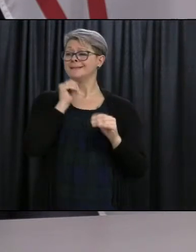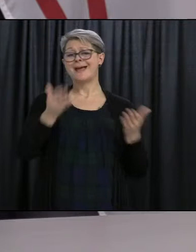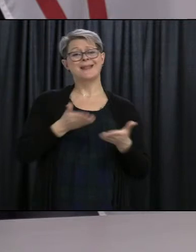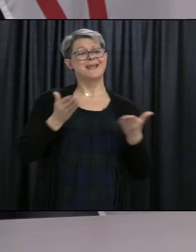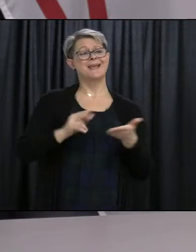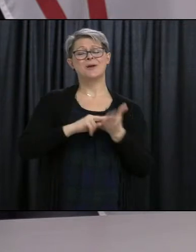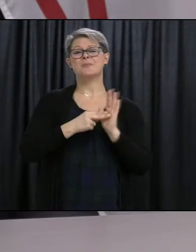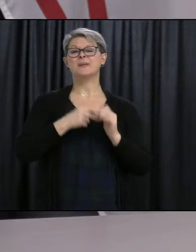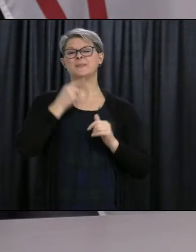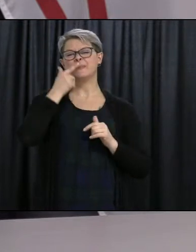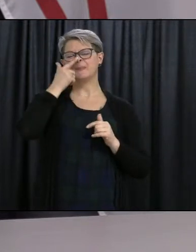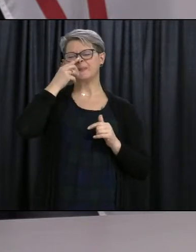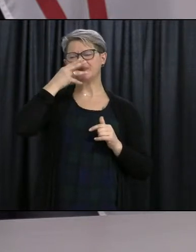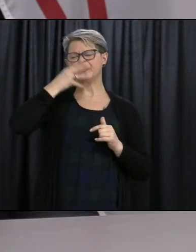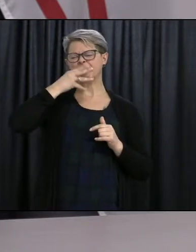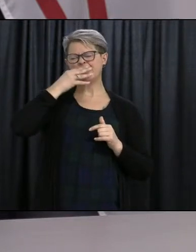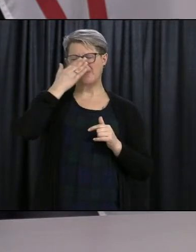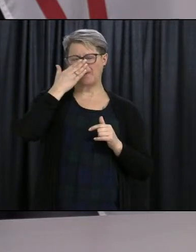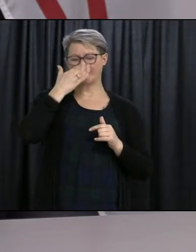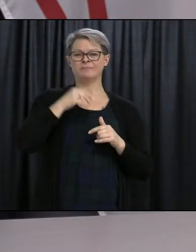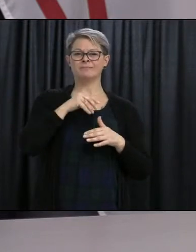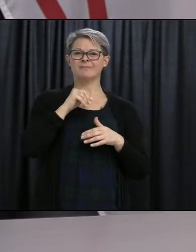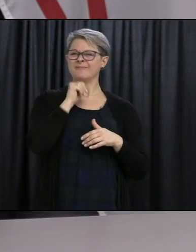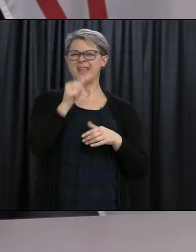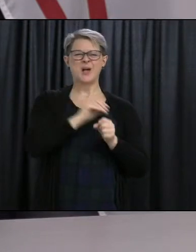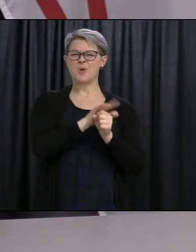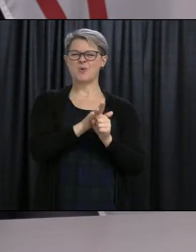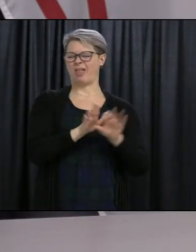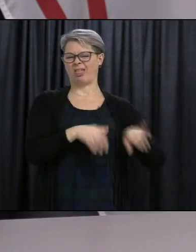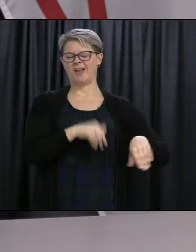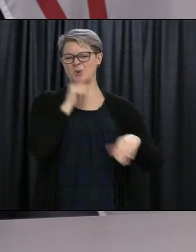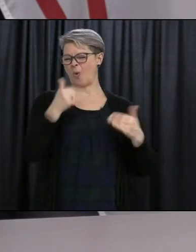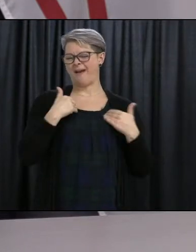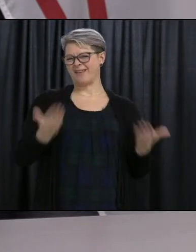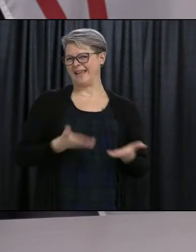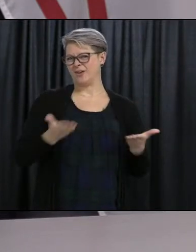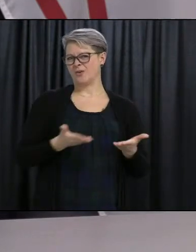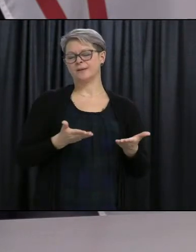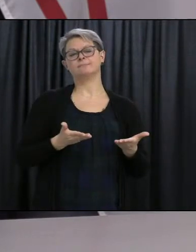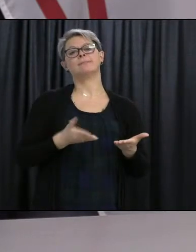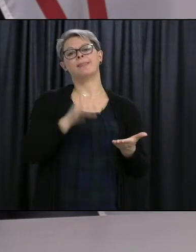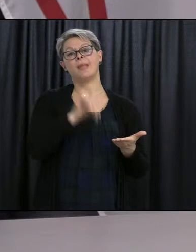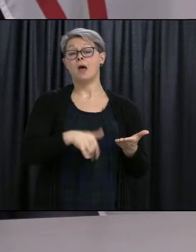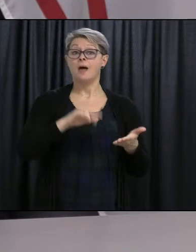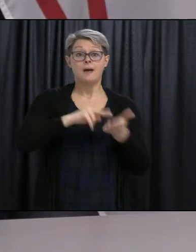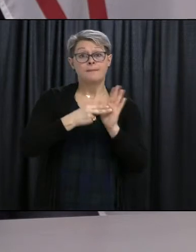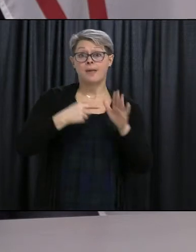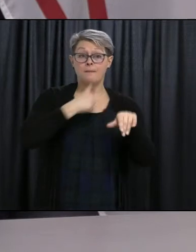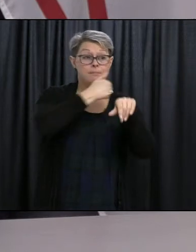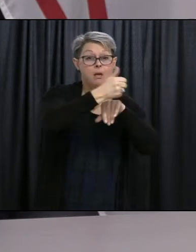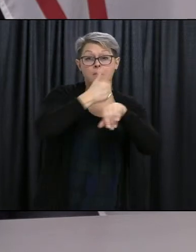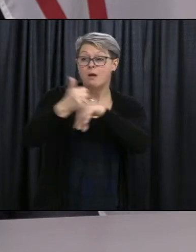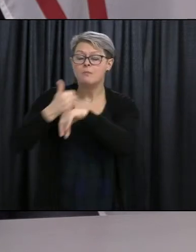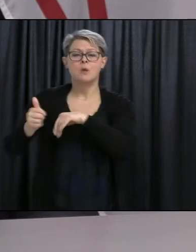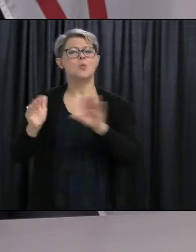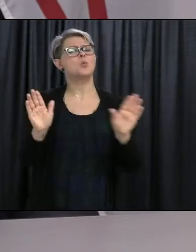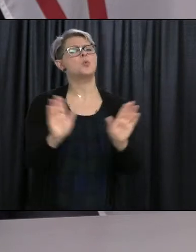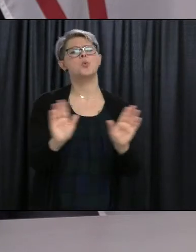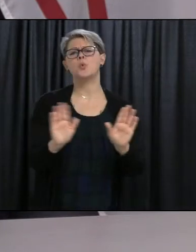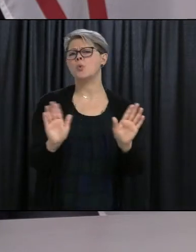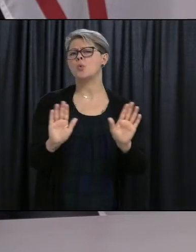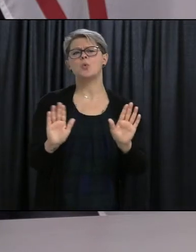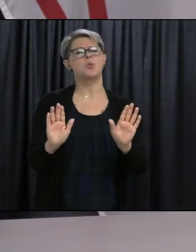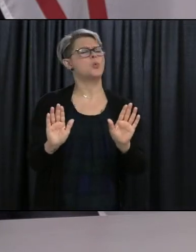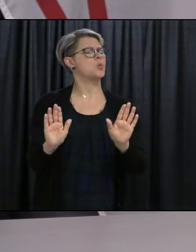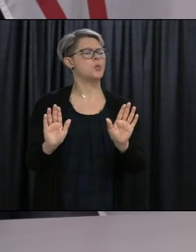you had sniffles, it couldn't have been COVID because we don't have COVID, right? I'm not faulting people for thinking that